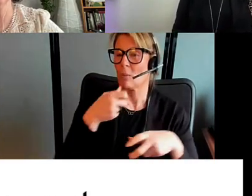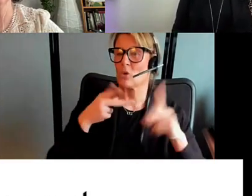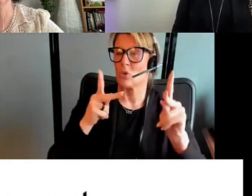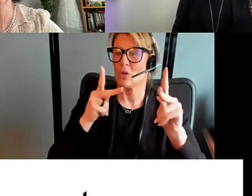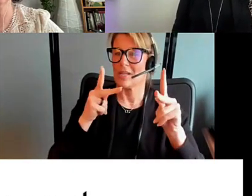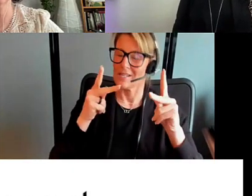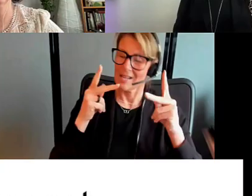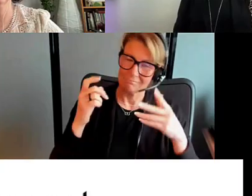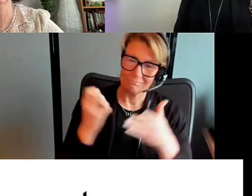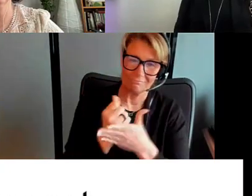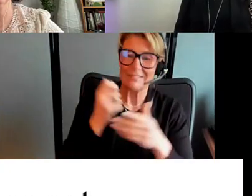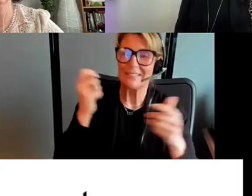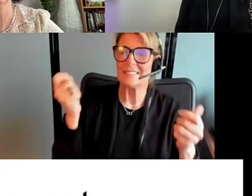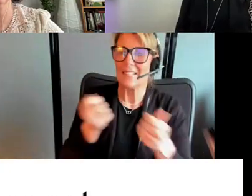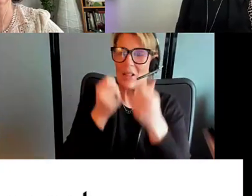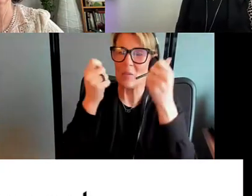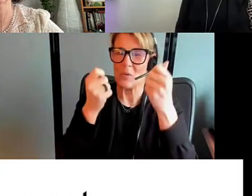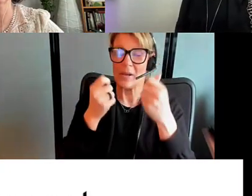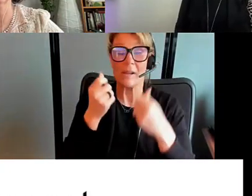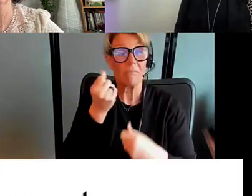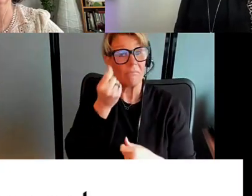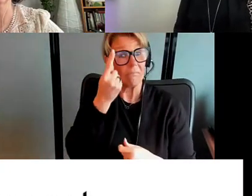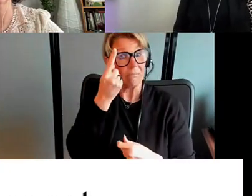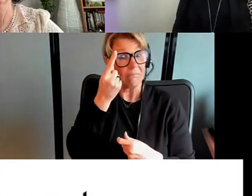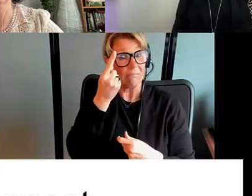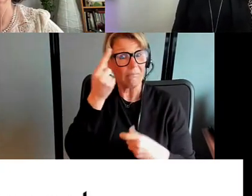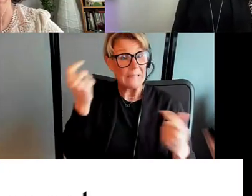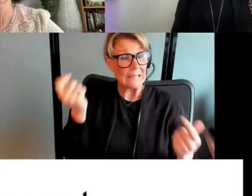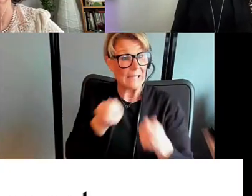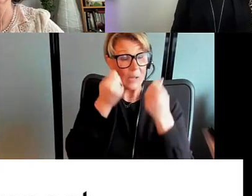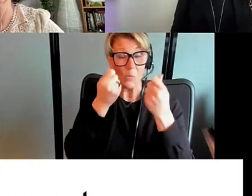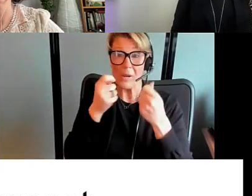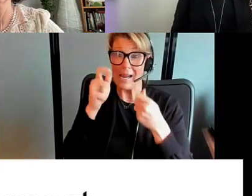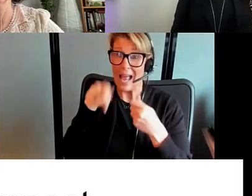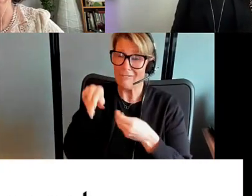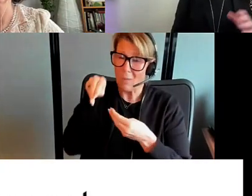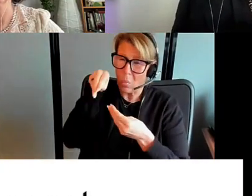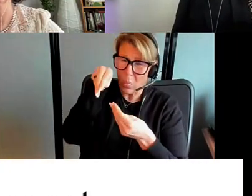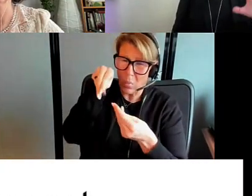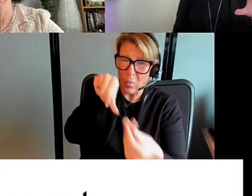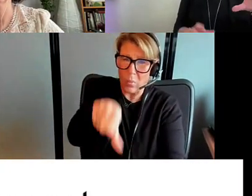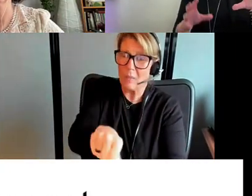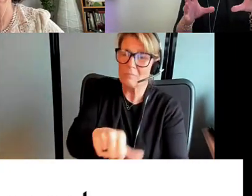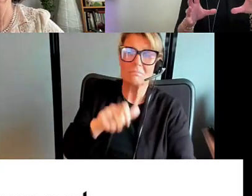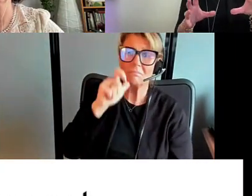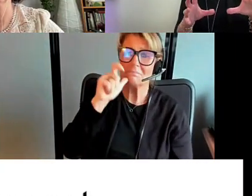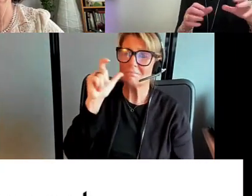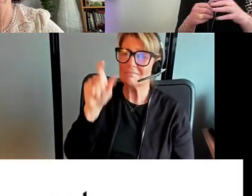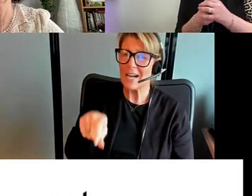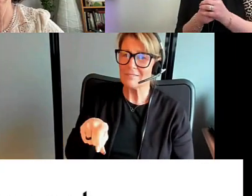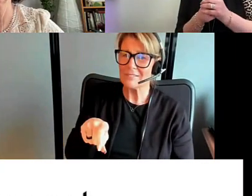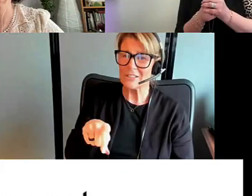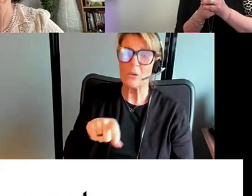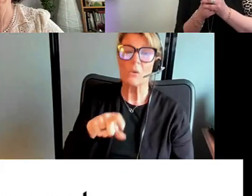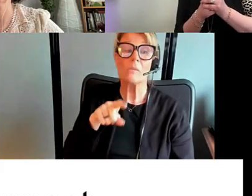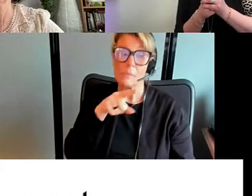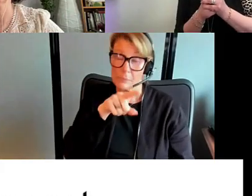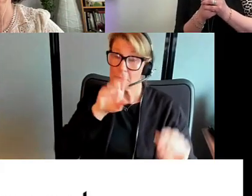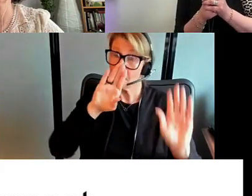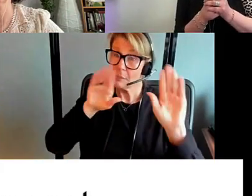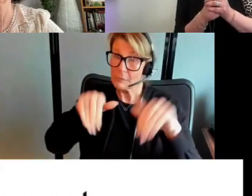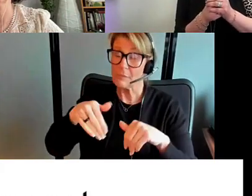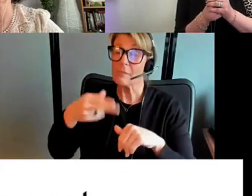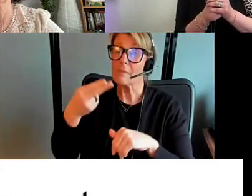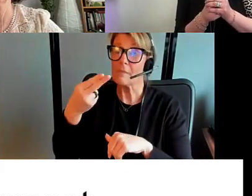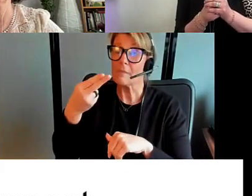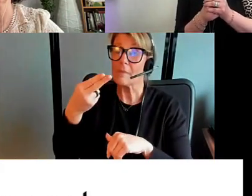And celebrations don't have to cost a lot of money. Our students here, and these are just for secondary students, but our